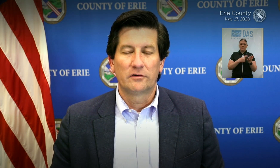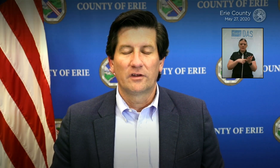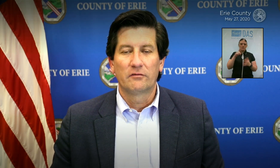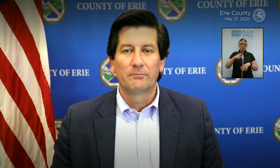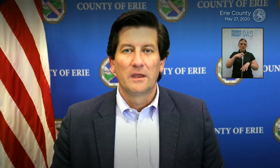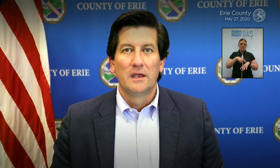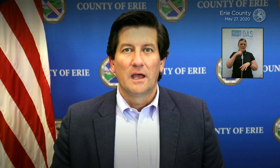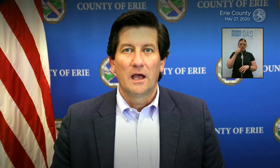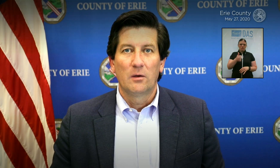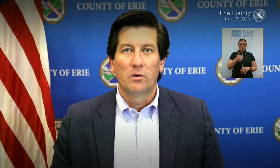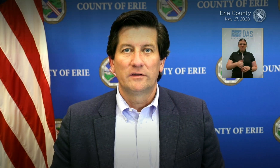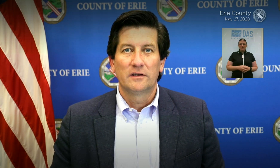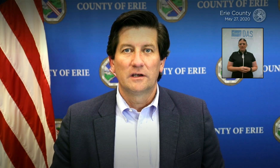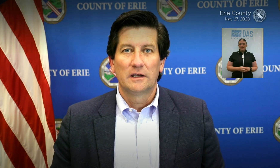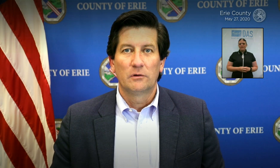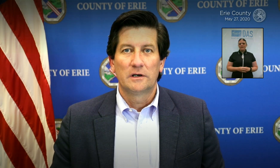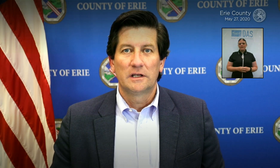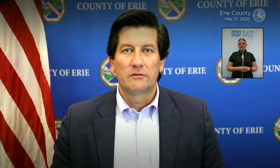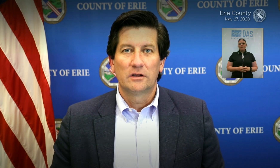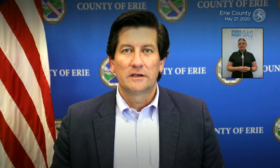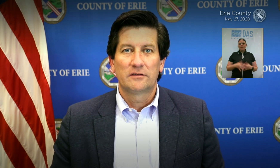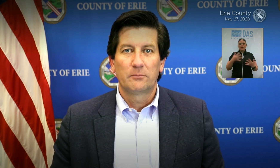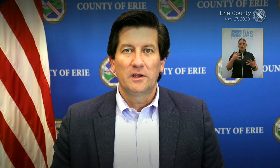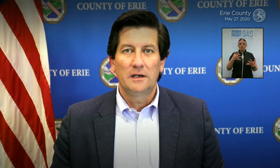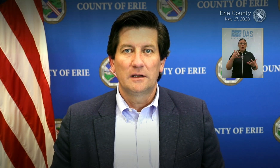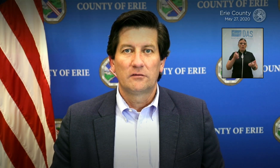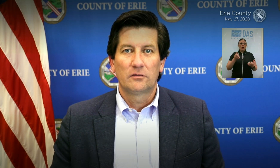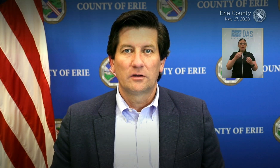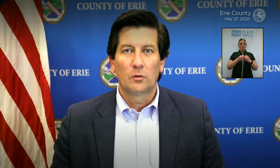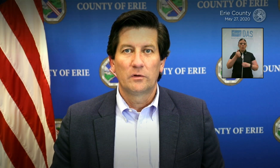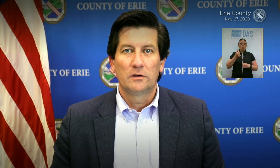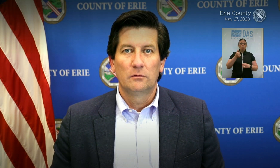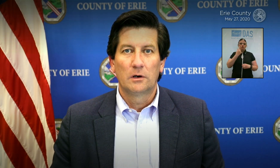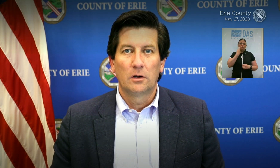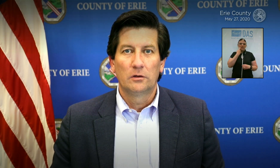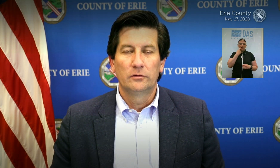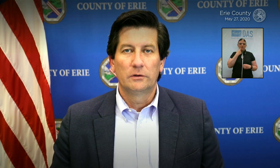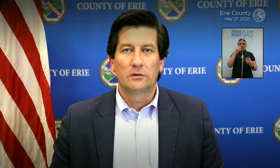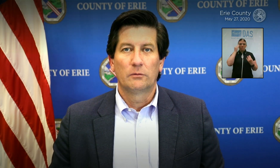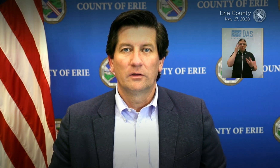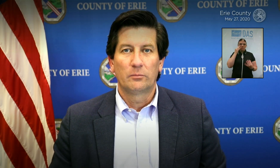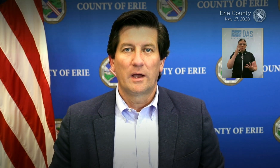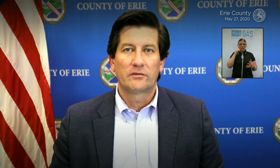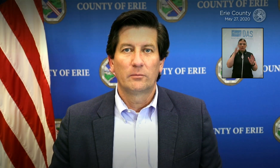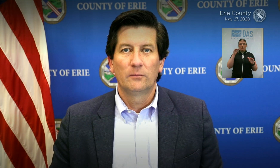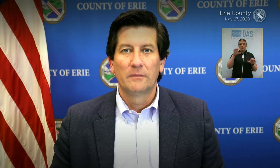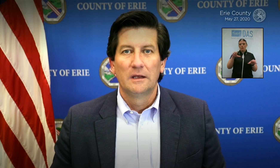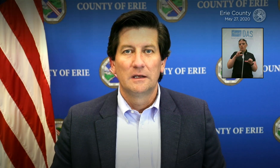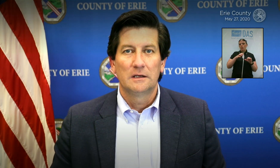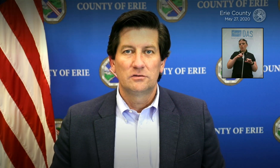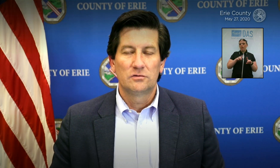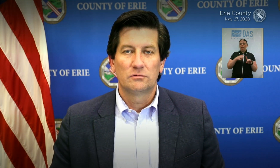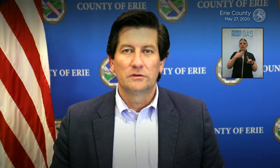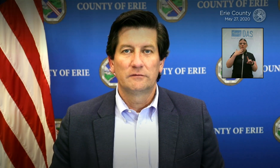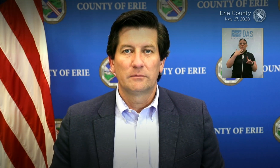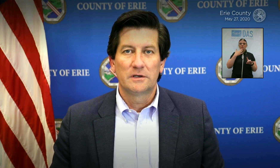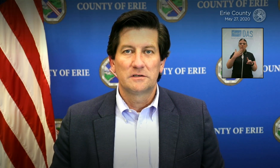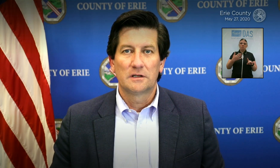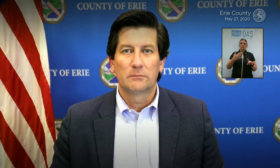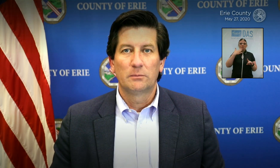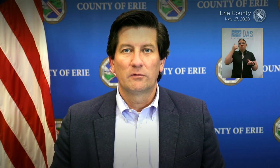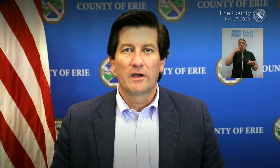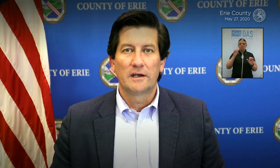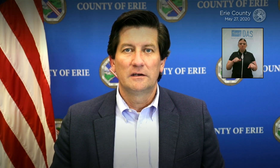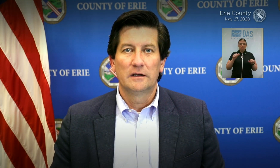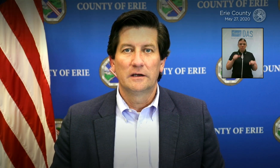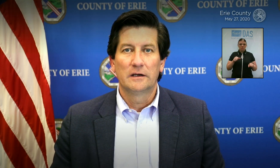off for yourself. But I wanted to give you the latest update and certainly hope that you are all doing as well as possible. As usual, the information